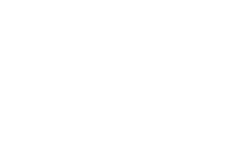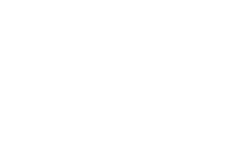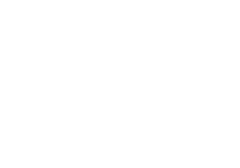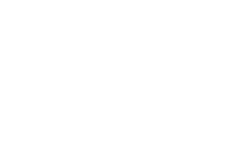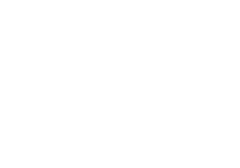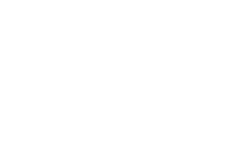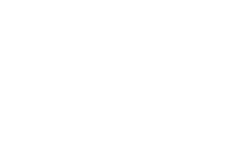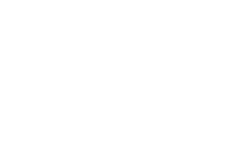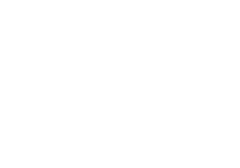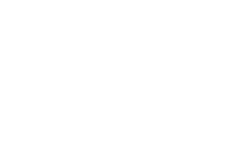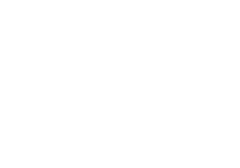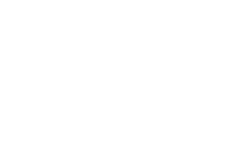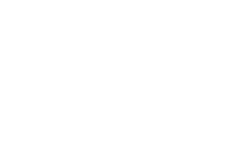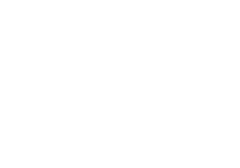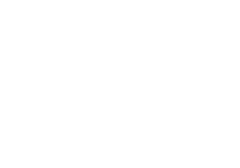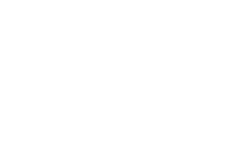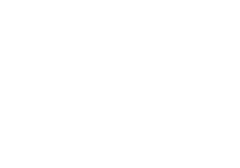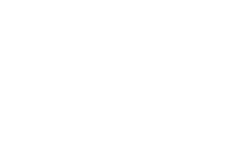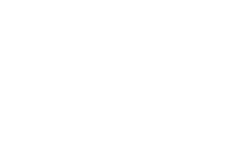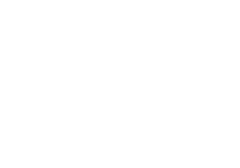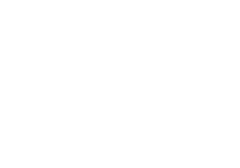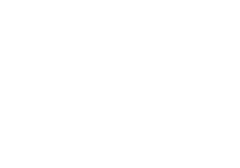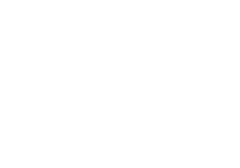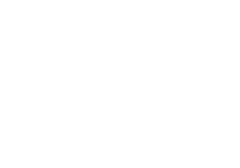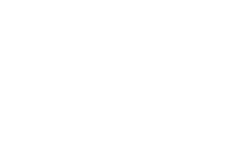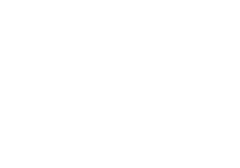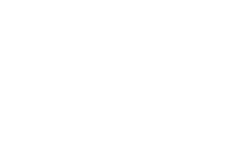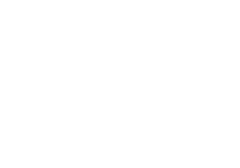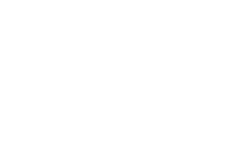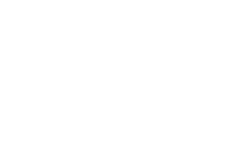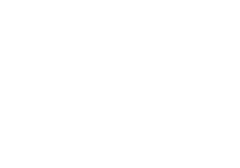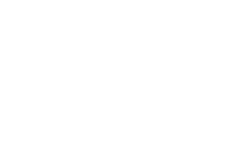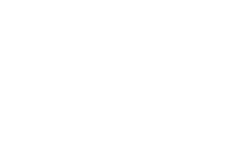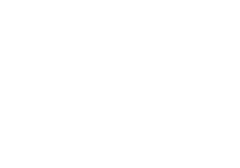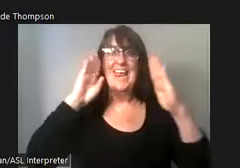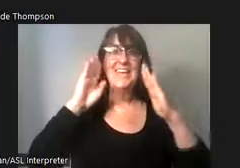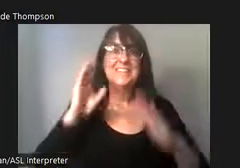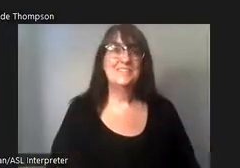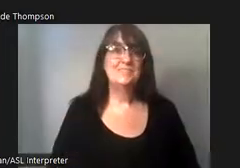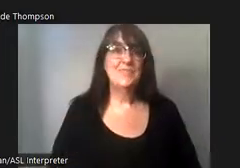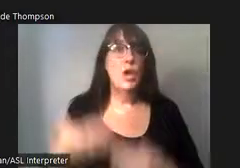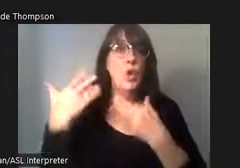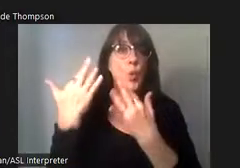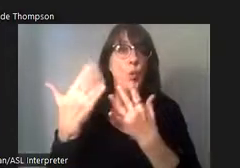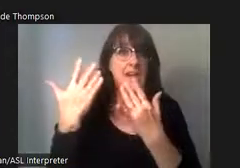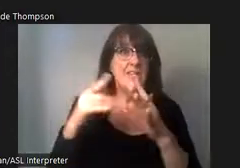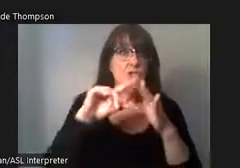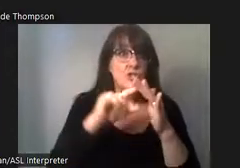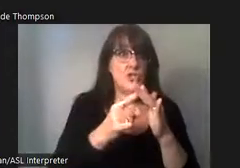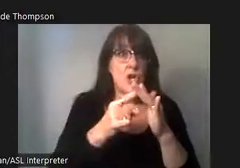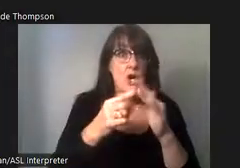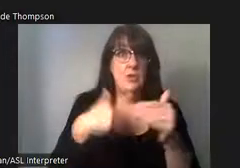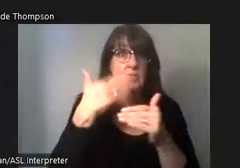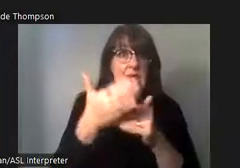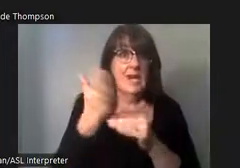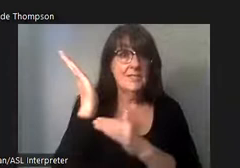Oh, my. So hello, Michael. Hey. Hi, While we're waiting to get started with our next session,